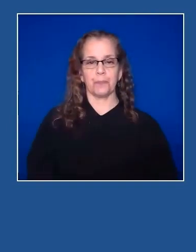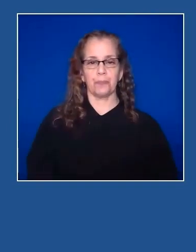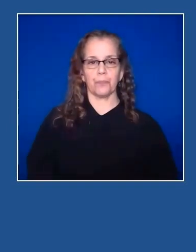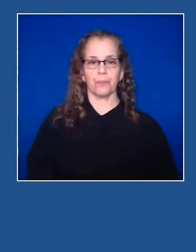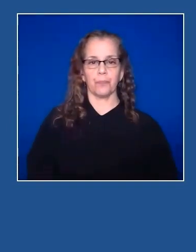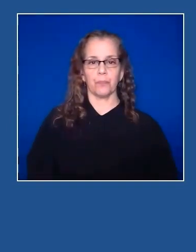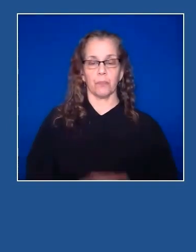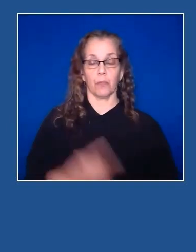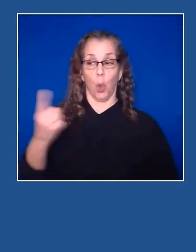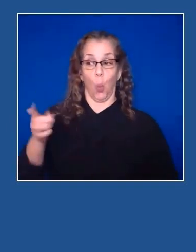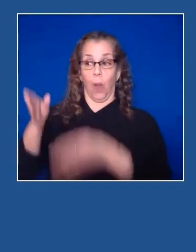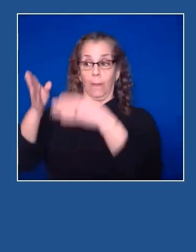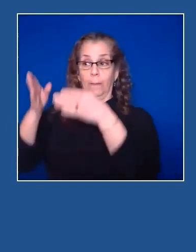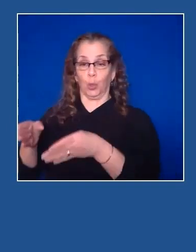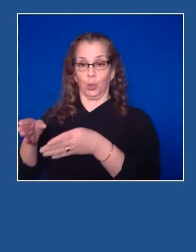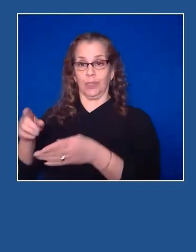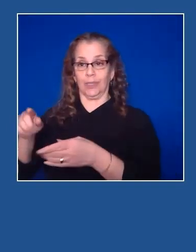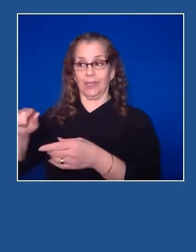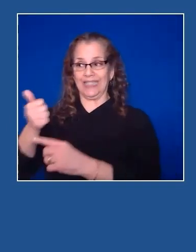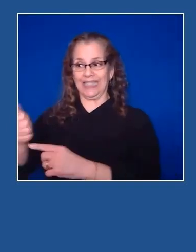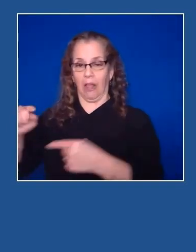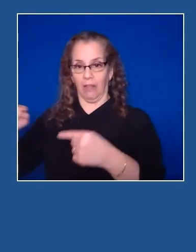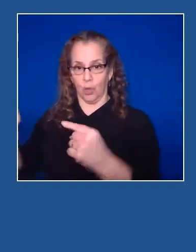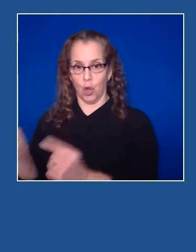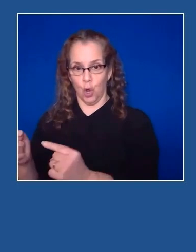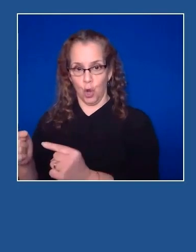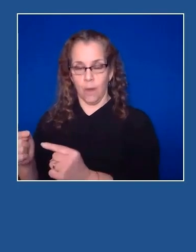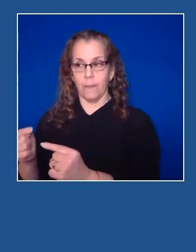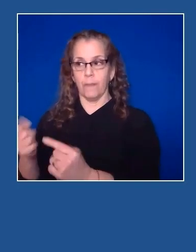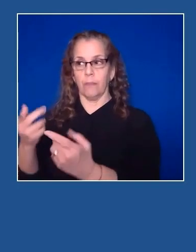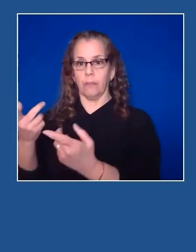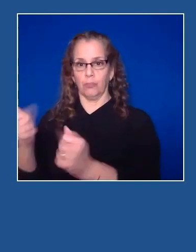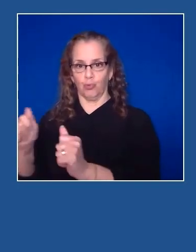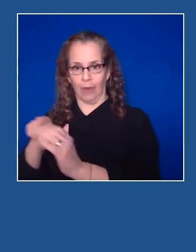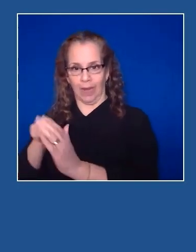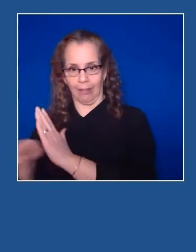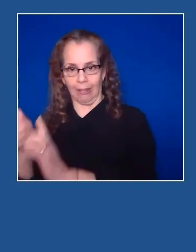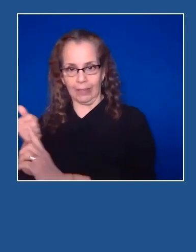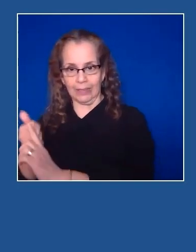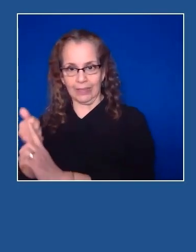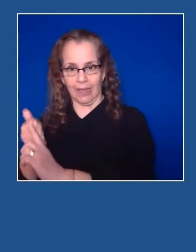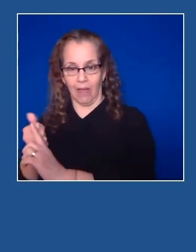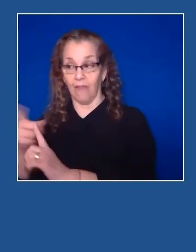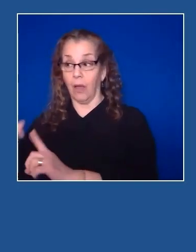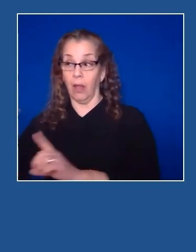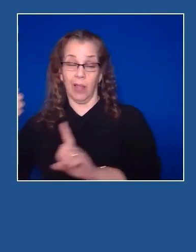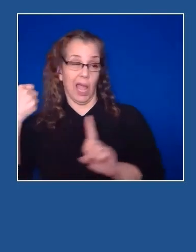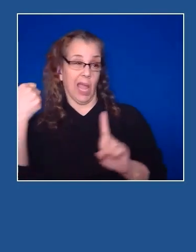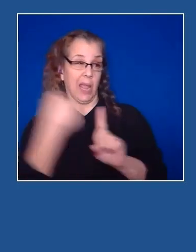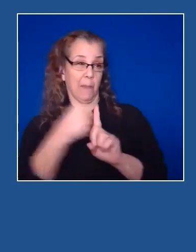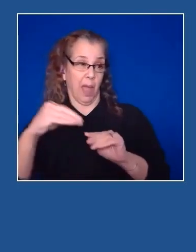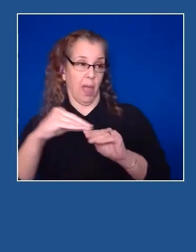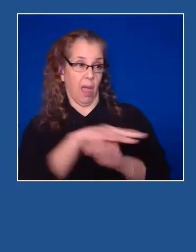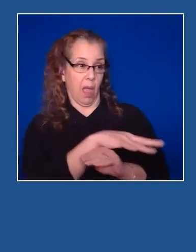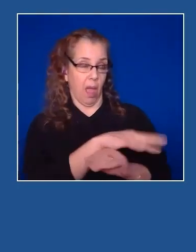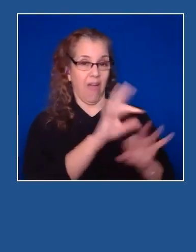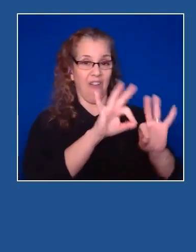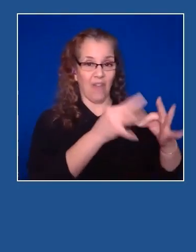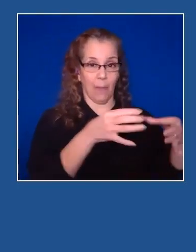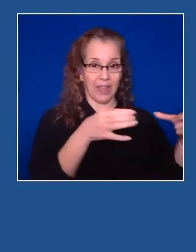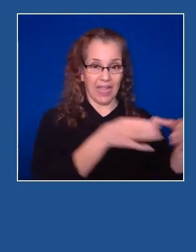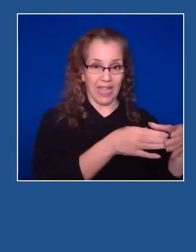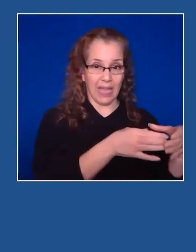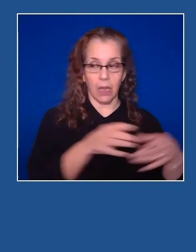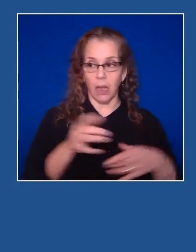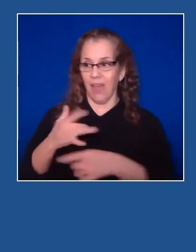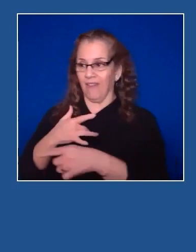who's suicidal and self-harming has an impact on their family member. They get distressed, overwhelmed, and they